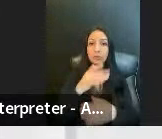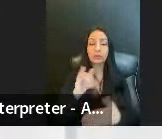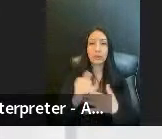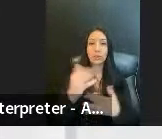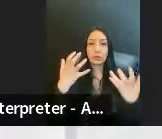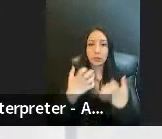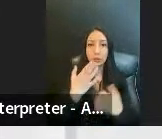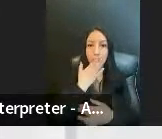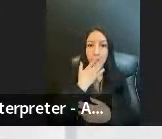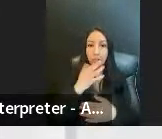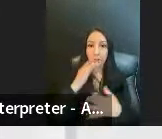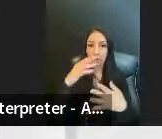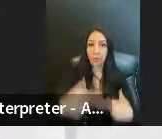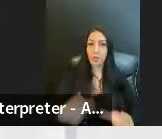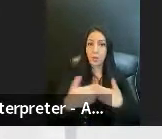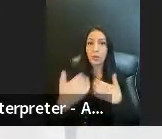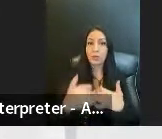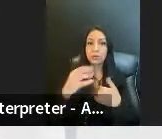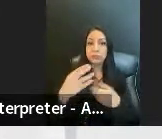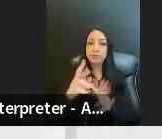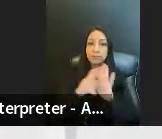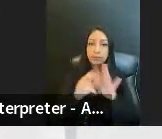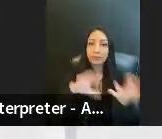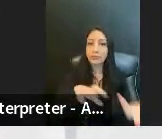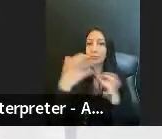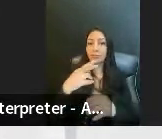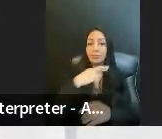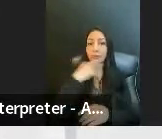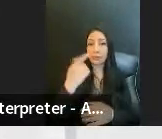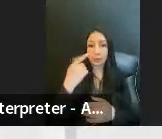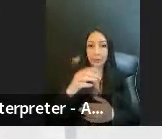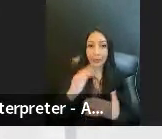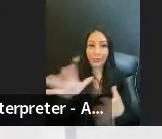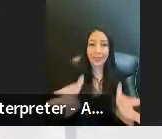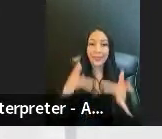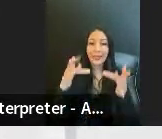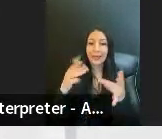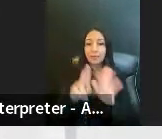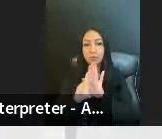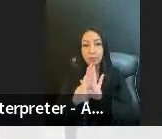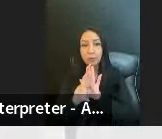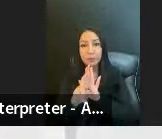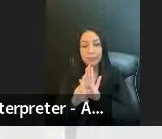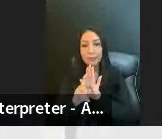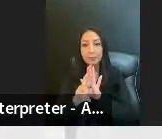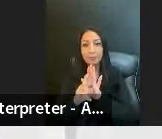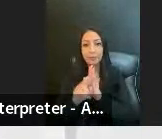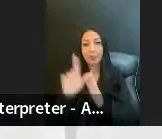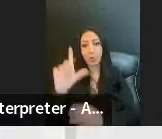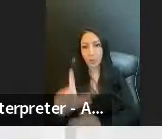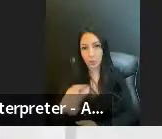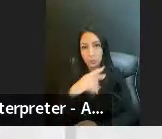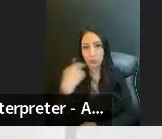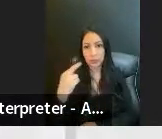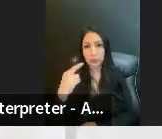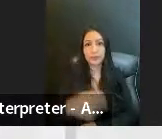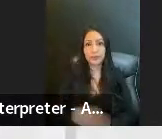colored neighborhoods represent the greatest displacement risk. The lightest color represents lower risk.